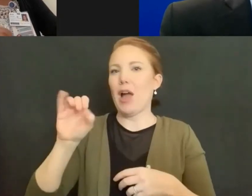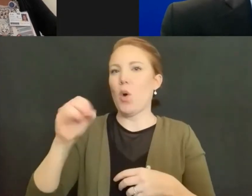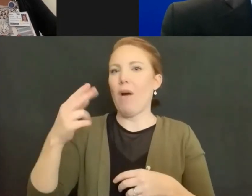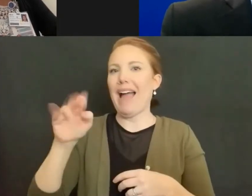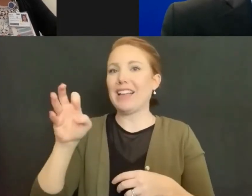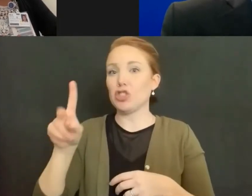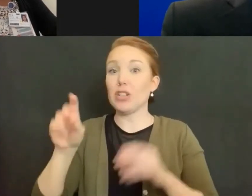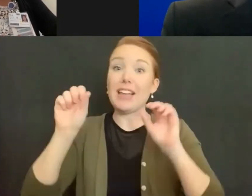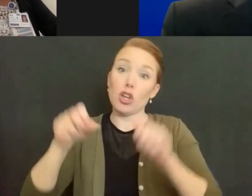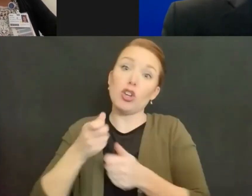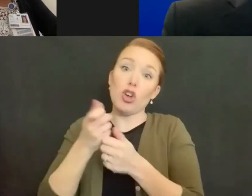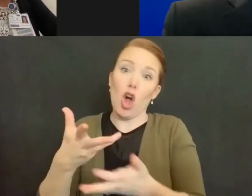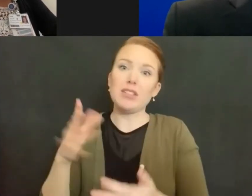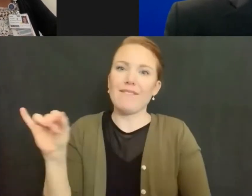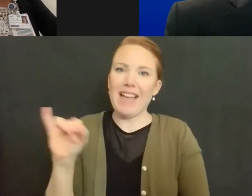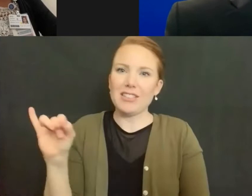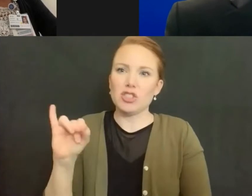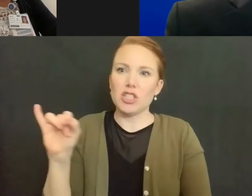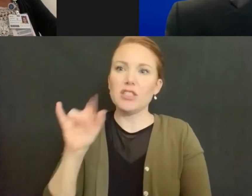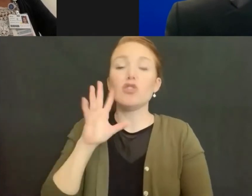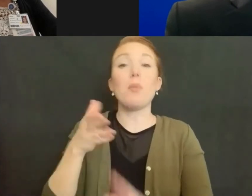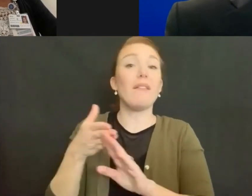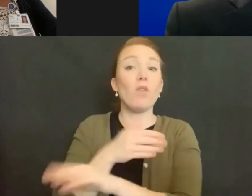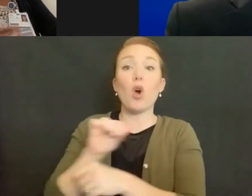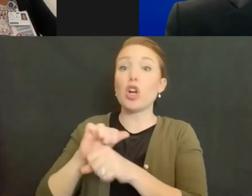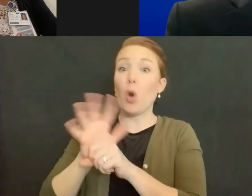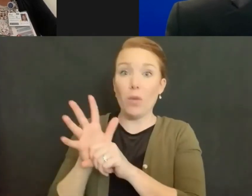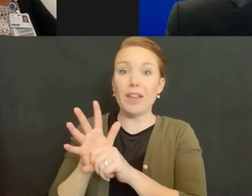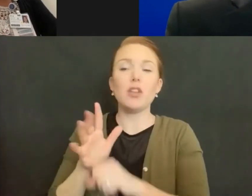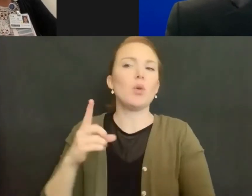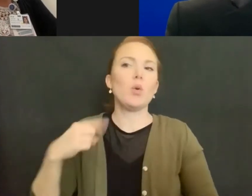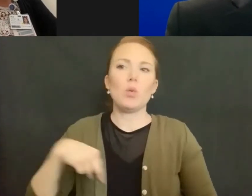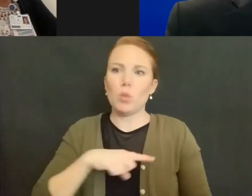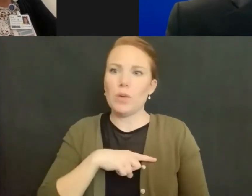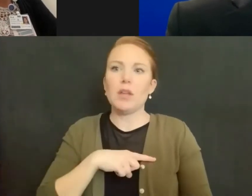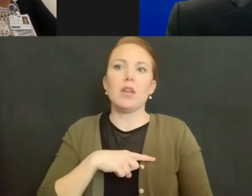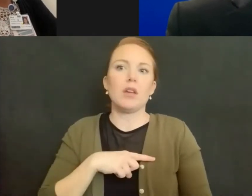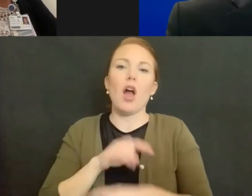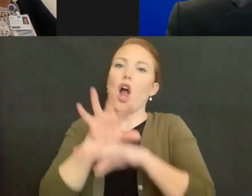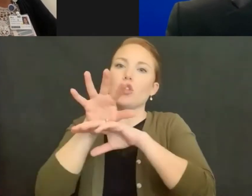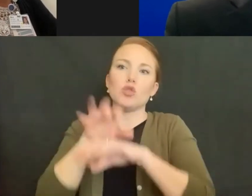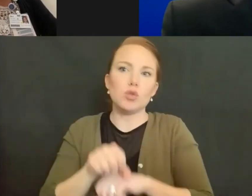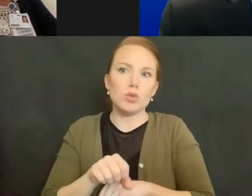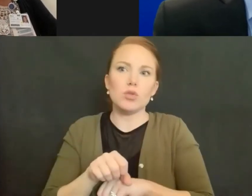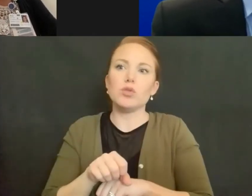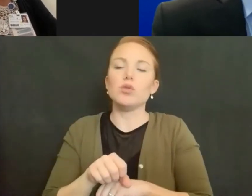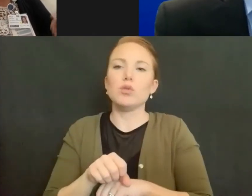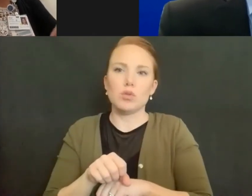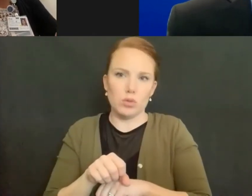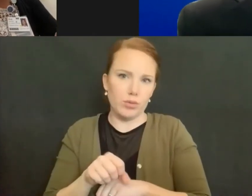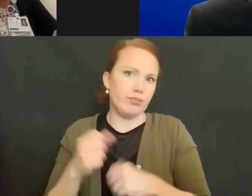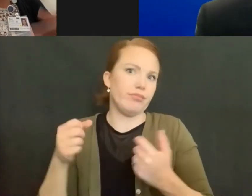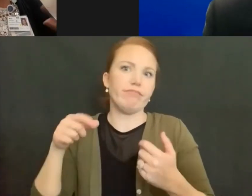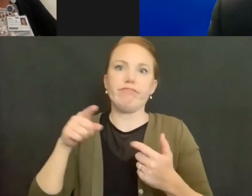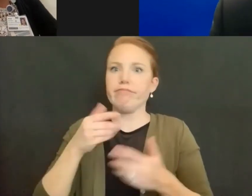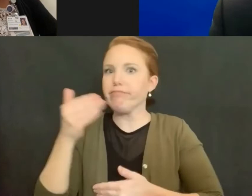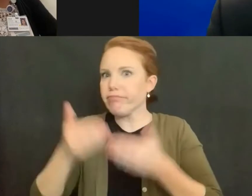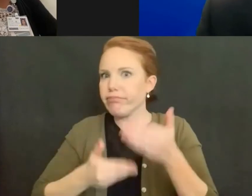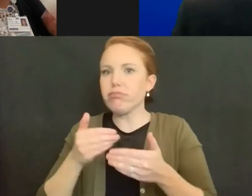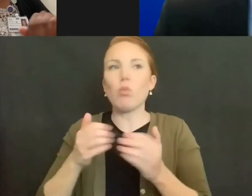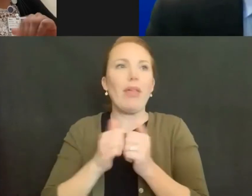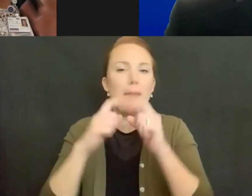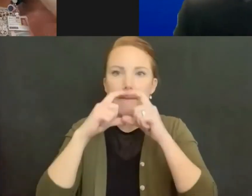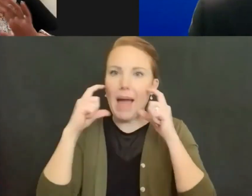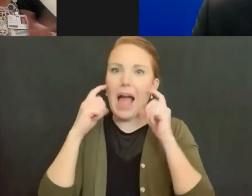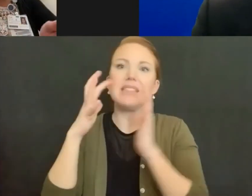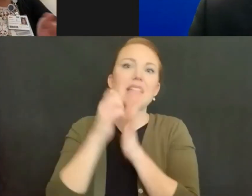infection. So even before the COVID, we used to take a precautions like this, like Sure. wearing a mask, wearing Right.